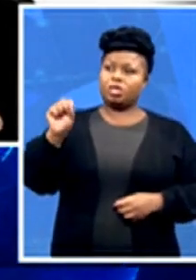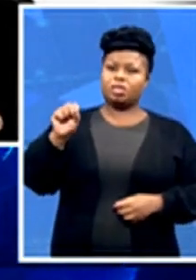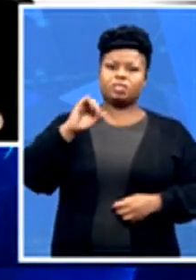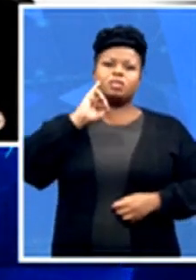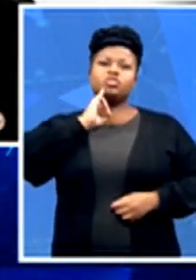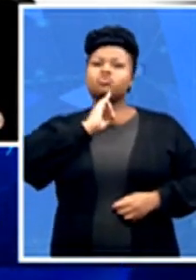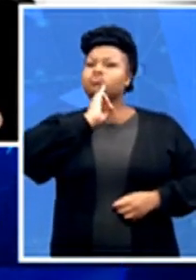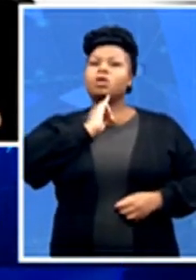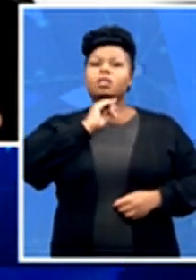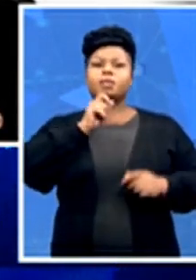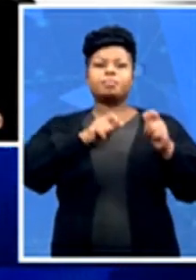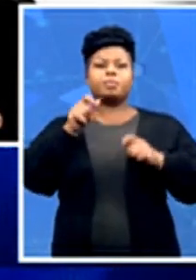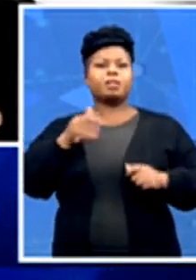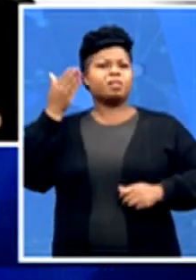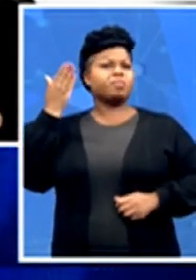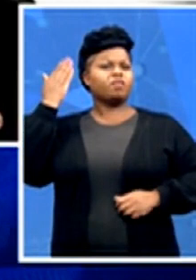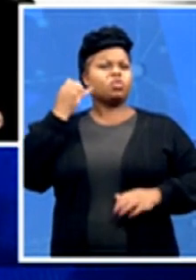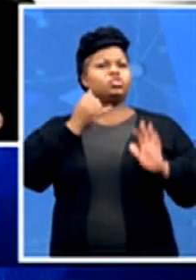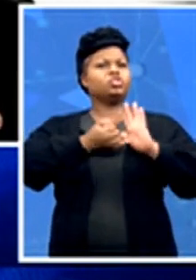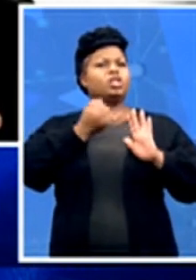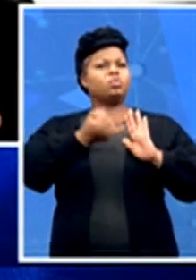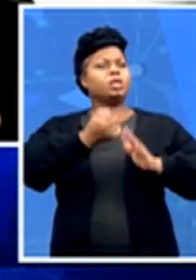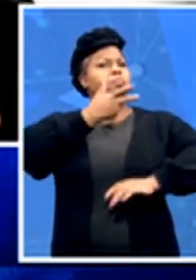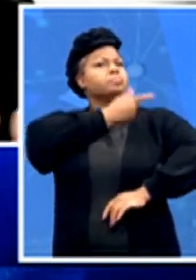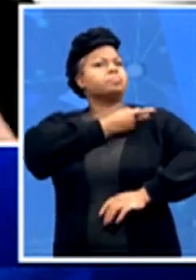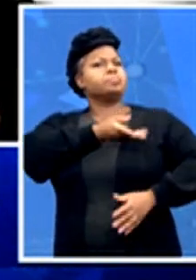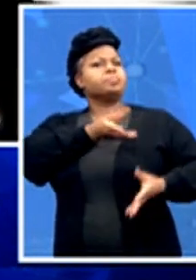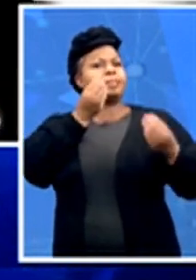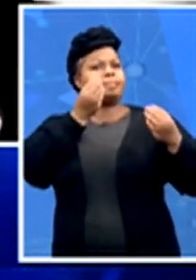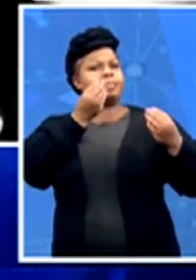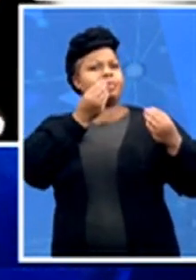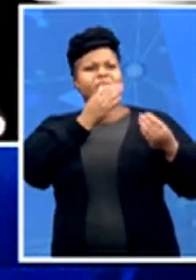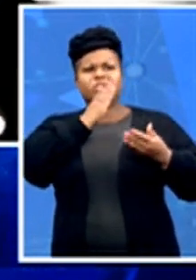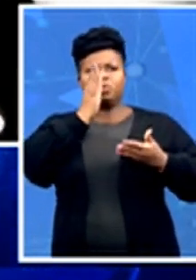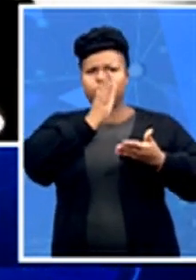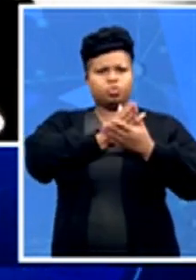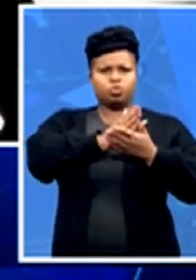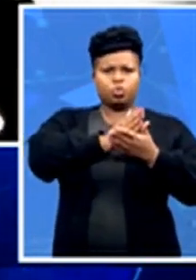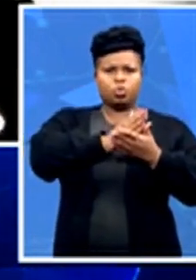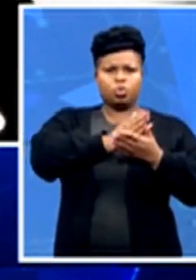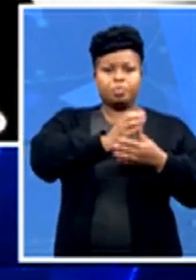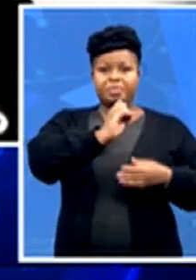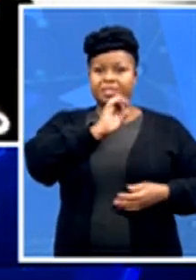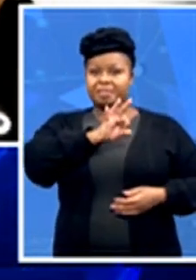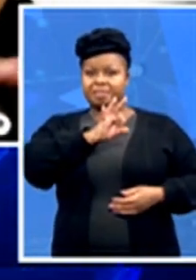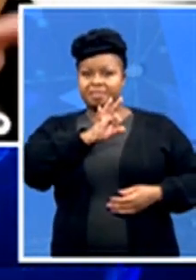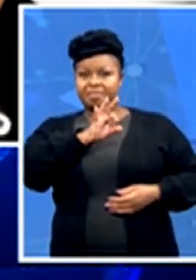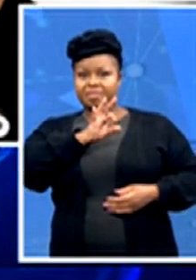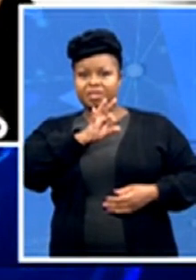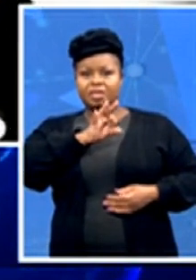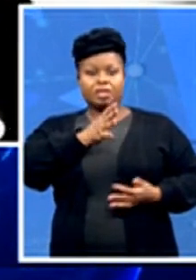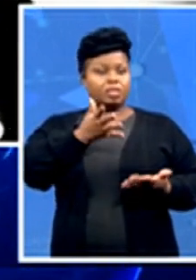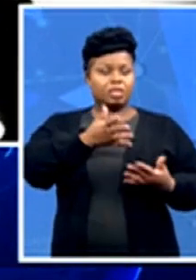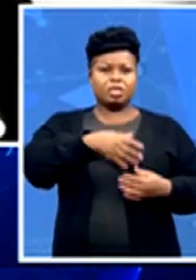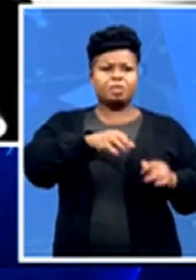January. And they are not sure whether they are getting breakthrough infections now because